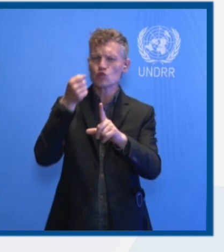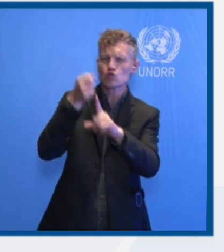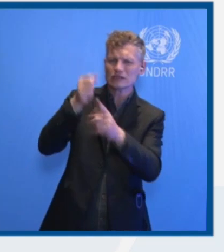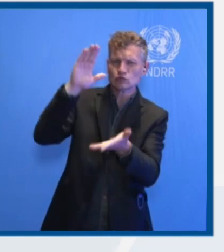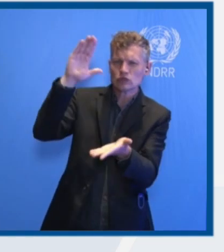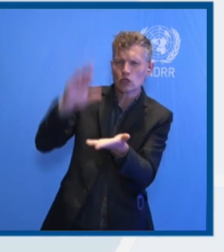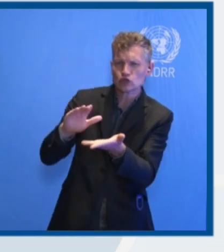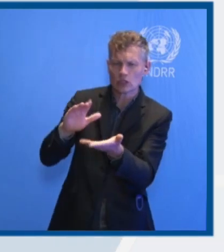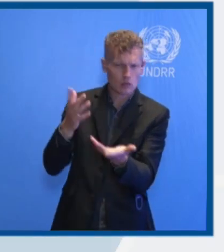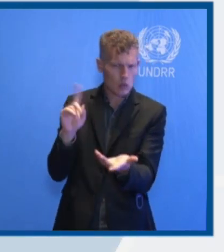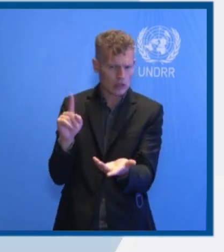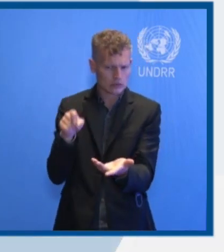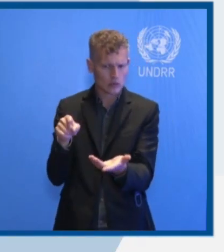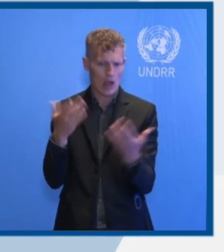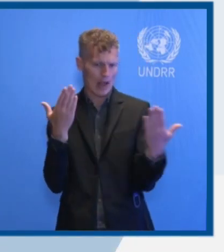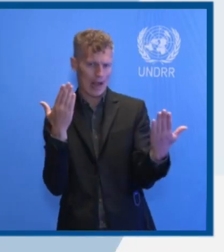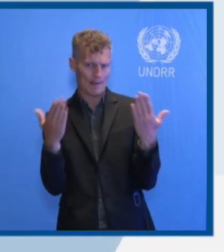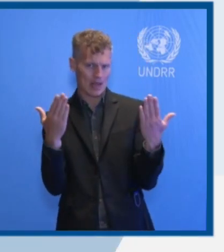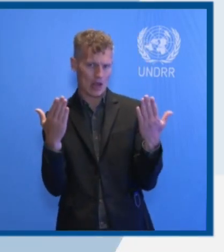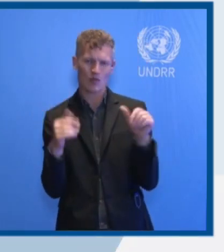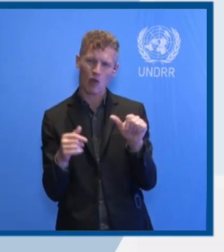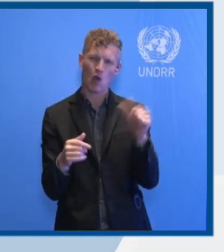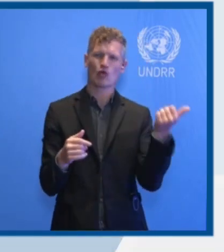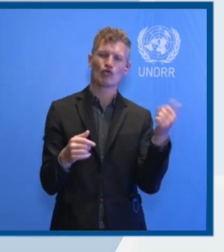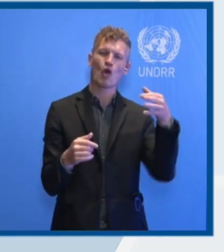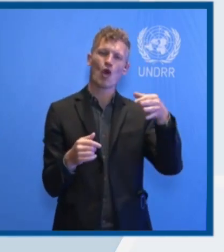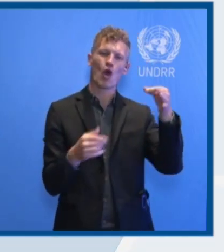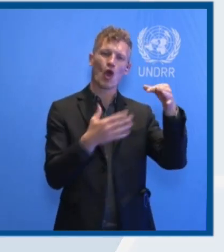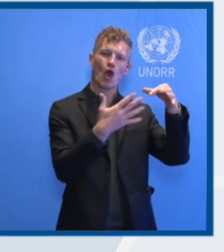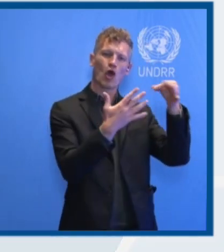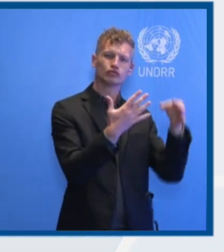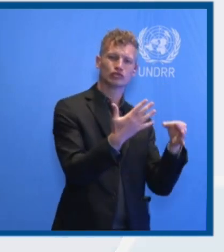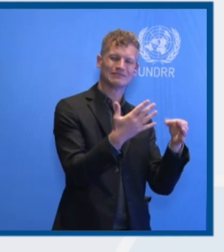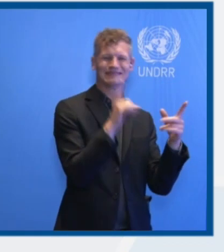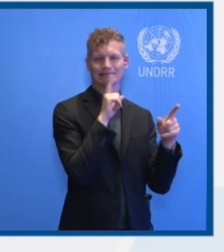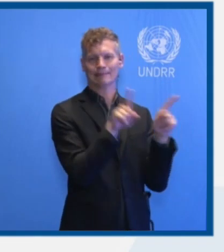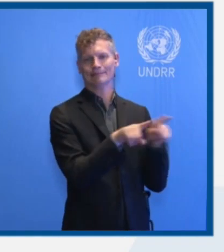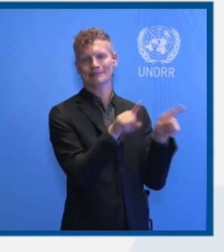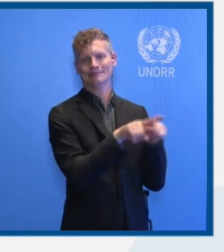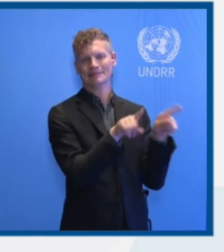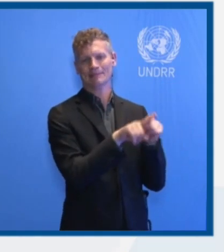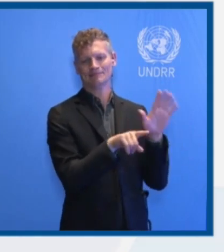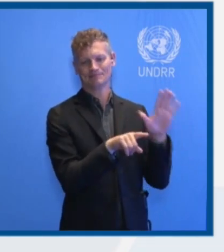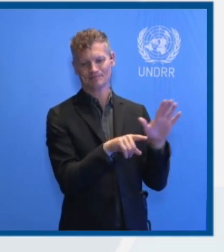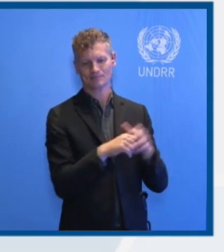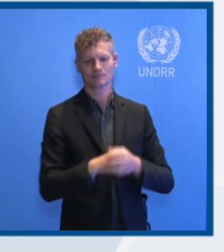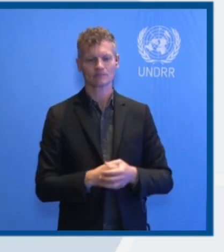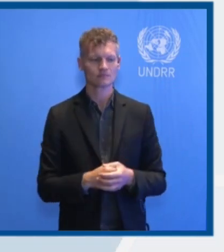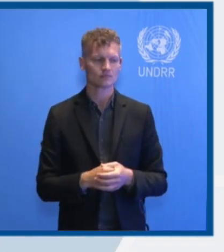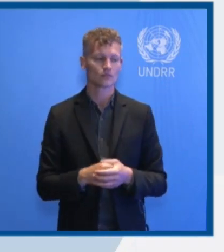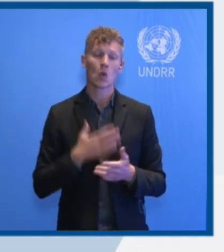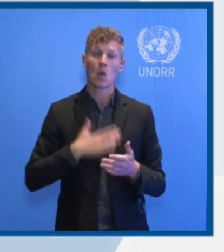and then comparing this to the gray options so that you've got a numbers-based approach to really decide where financing should be best